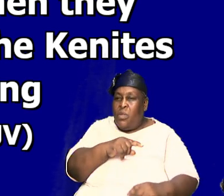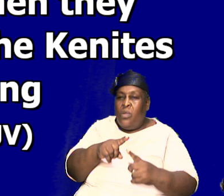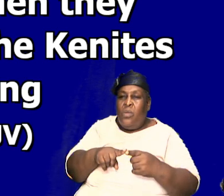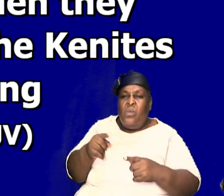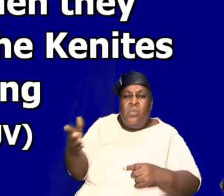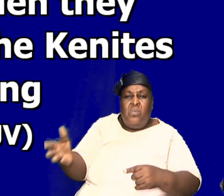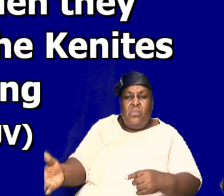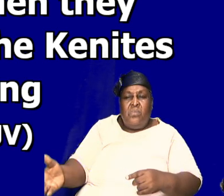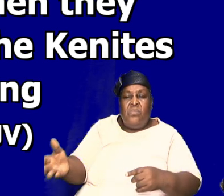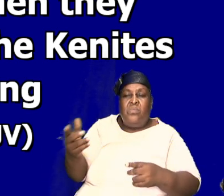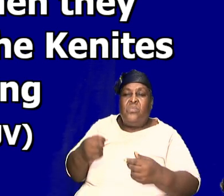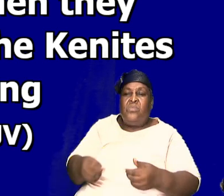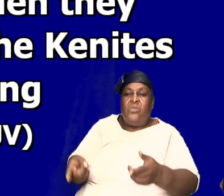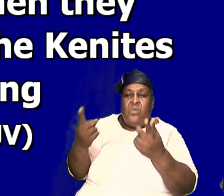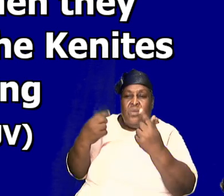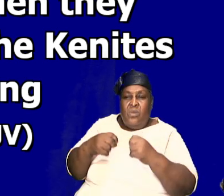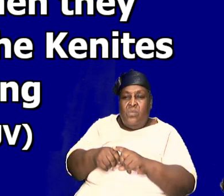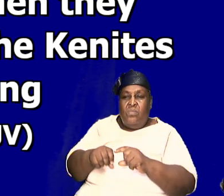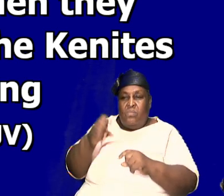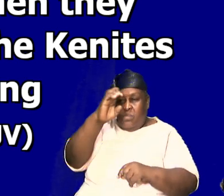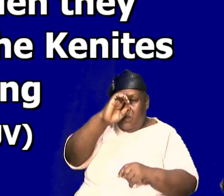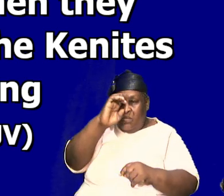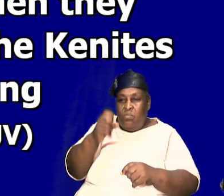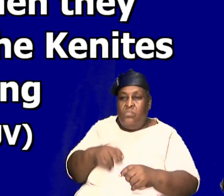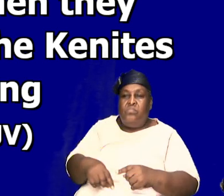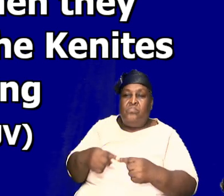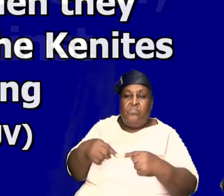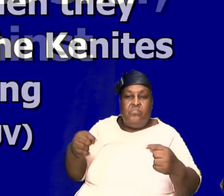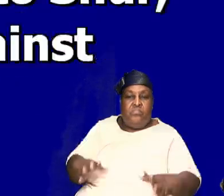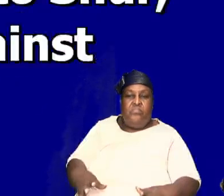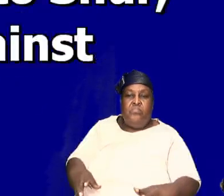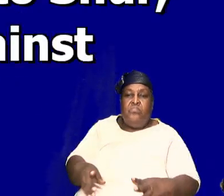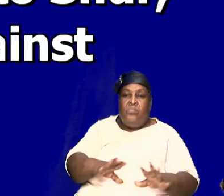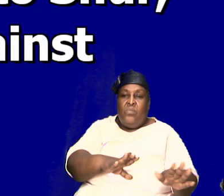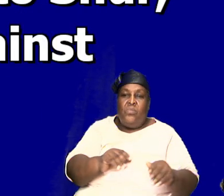So the Canaanites departed from among the Amalekites.